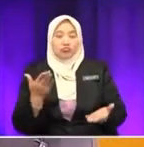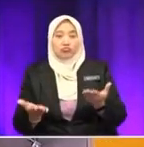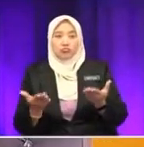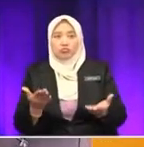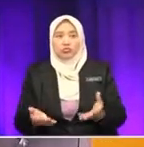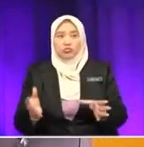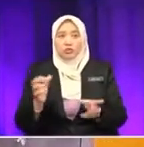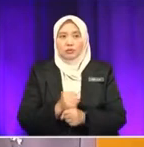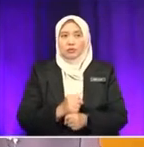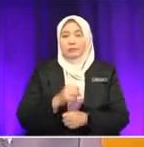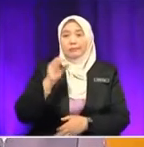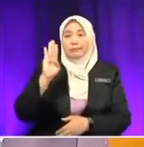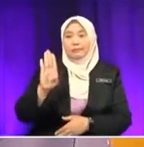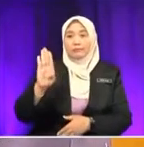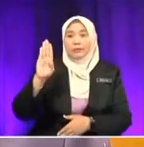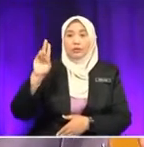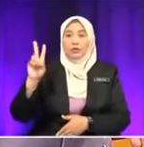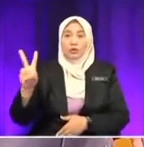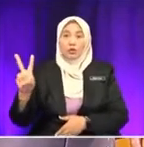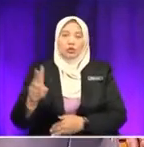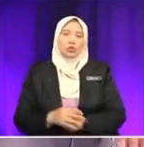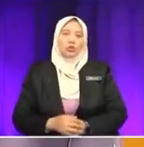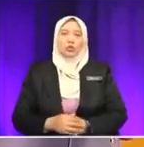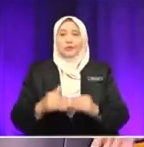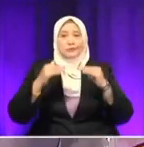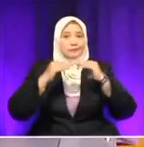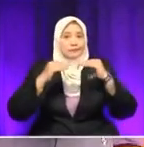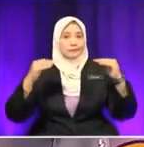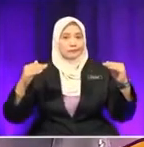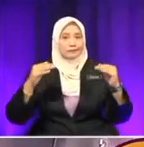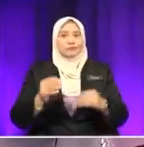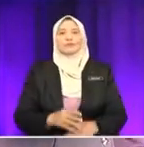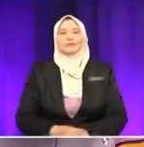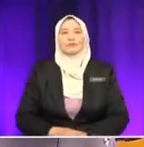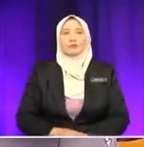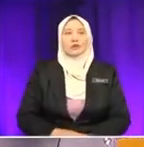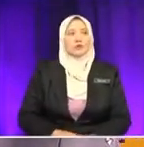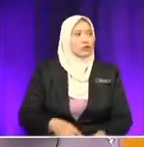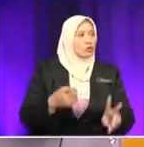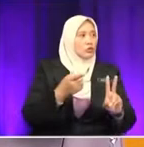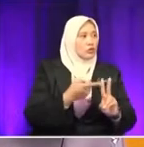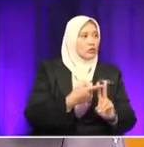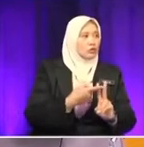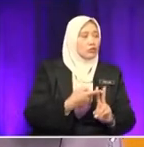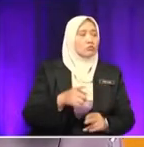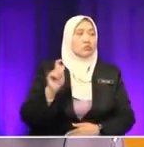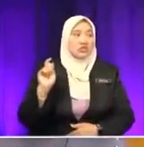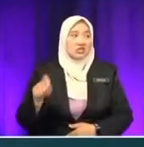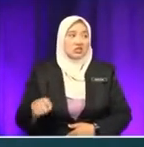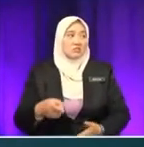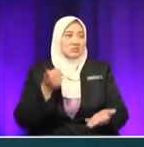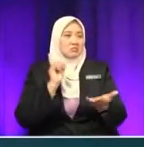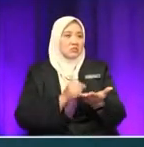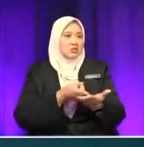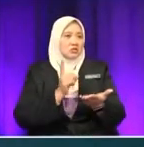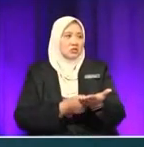your part 1, part 2 and part 3. Okay. So now, the second part is, of course, you need to discuss, and